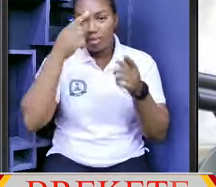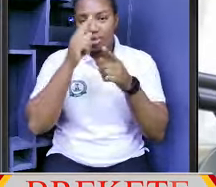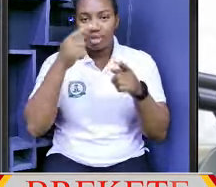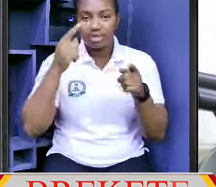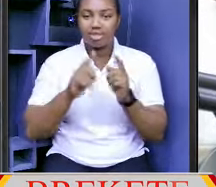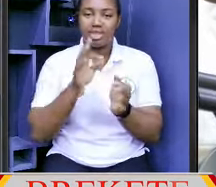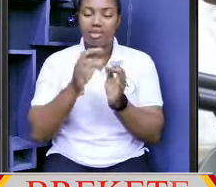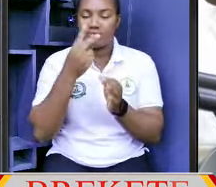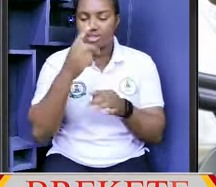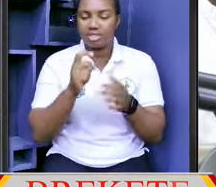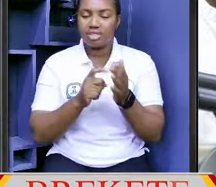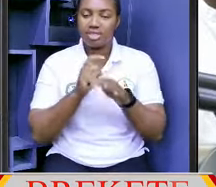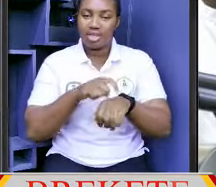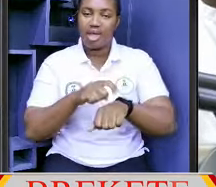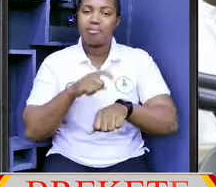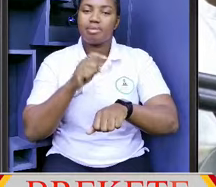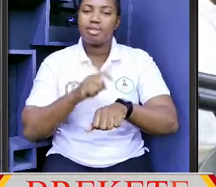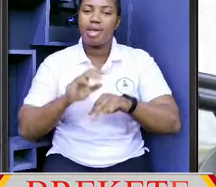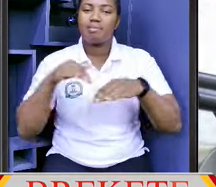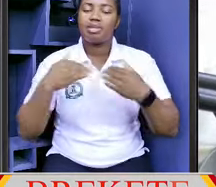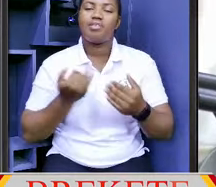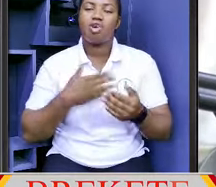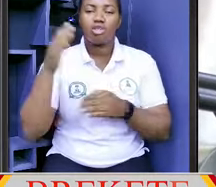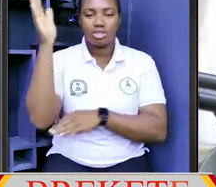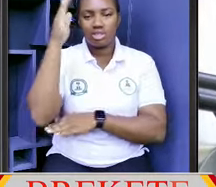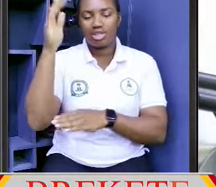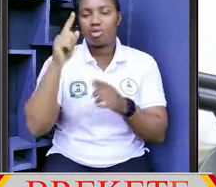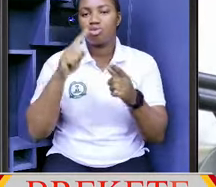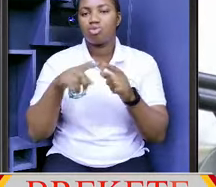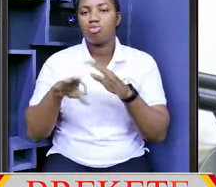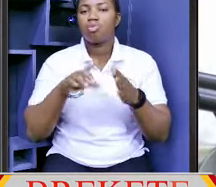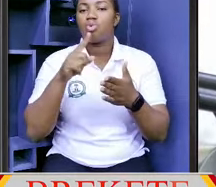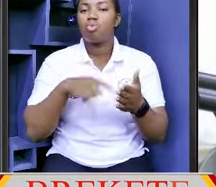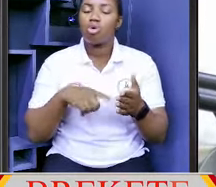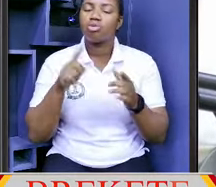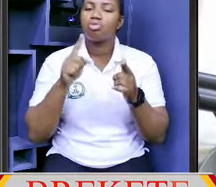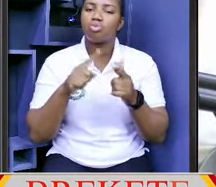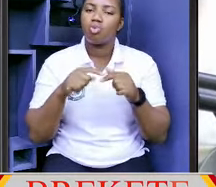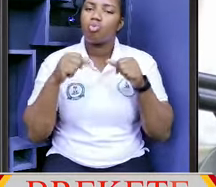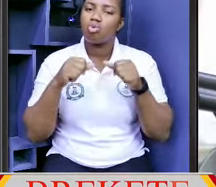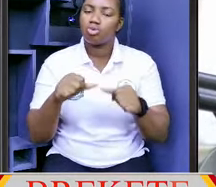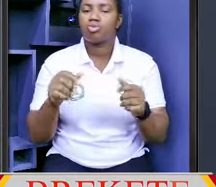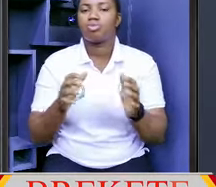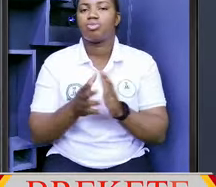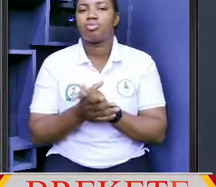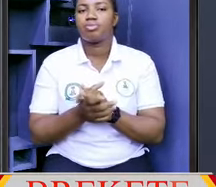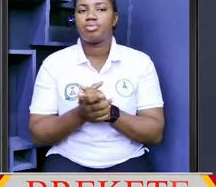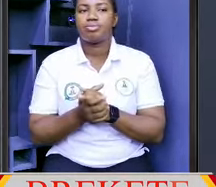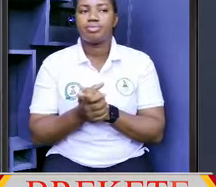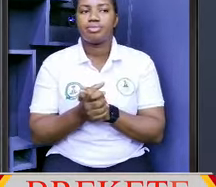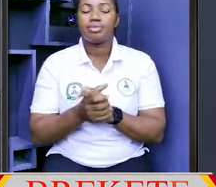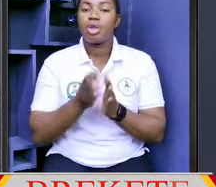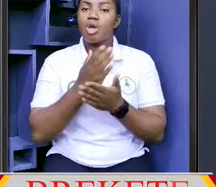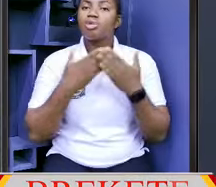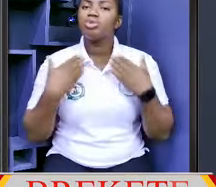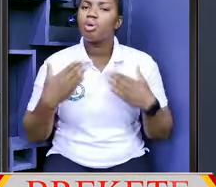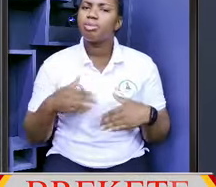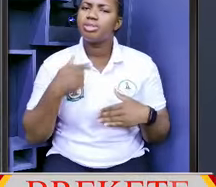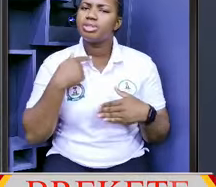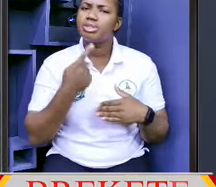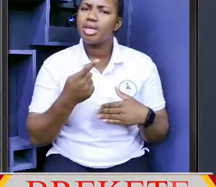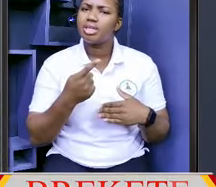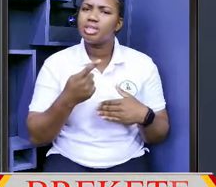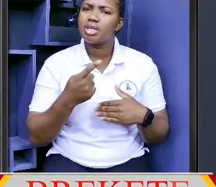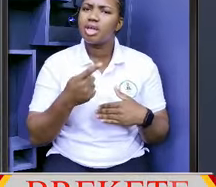my sisters, if you're not looking at another city time, don't you give us signal to do things, signal make we continue to devour, not they go. Somebody mentioned